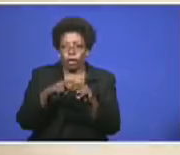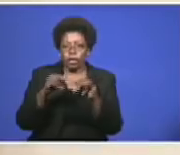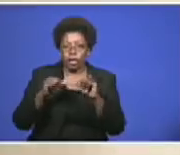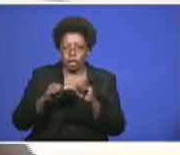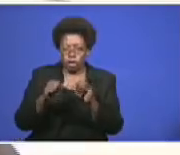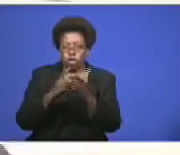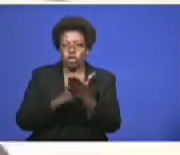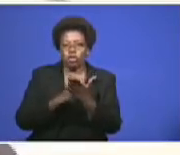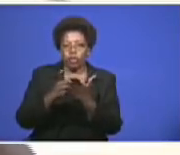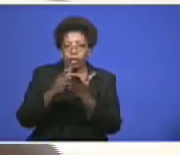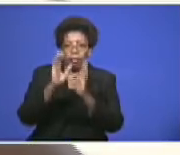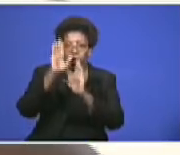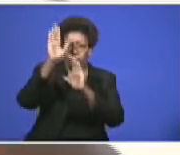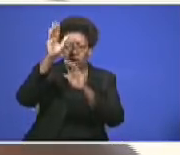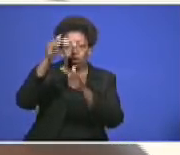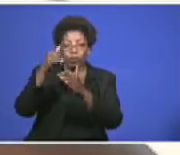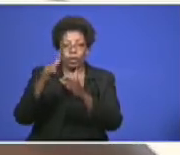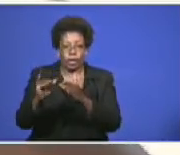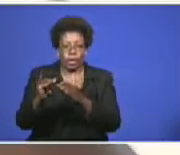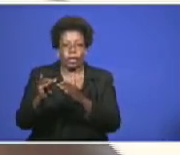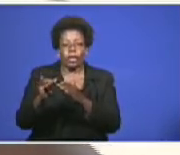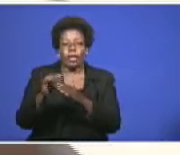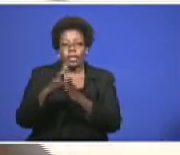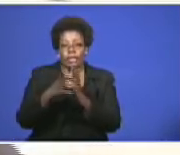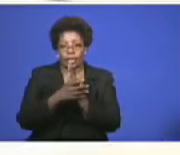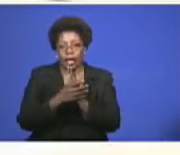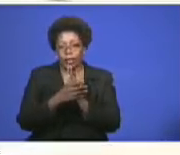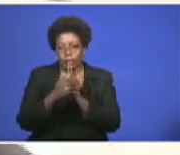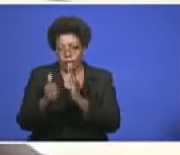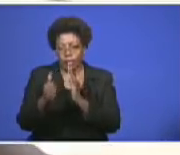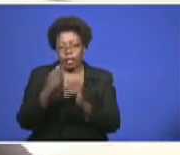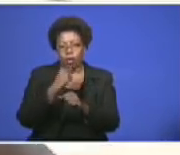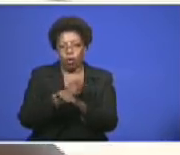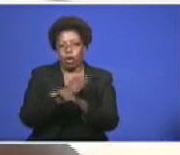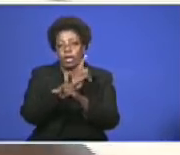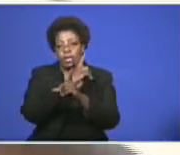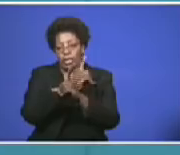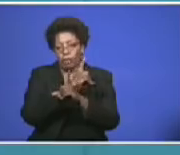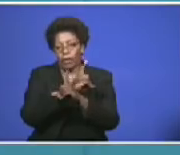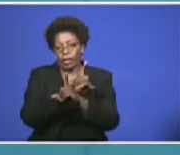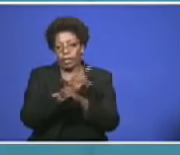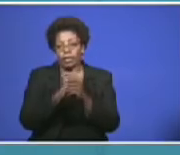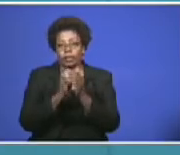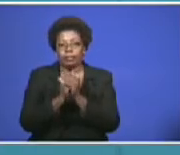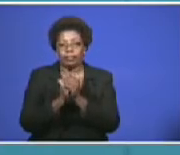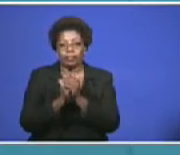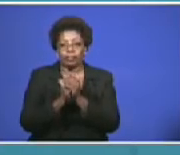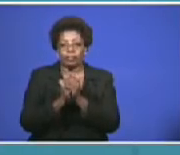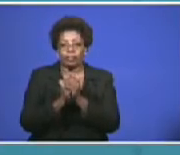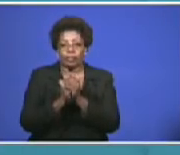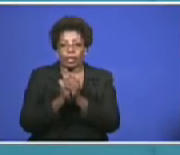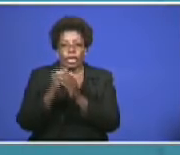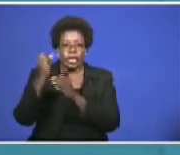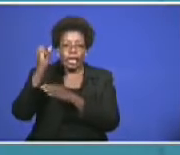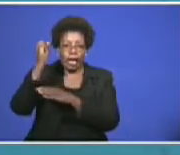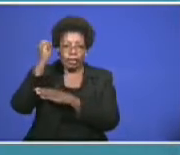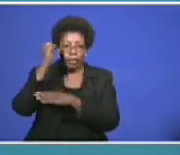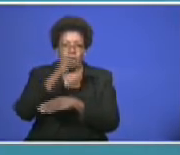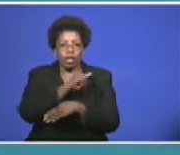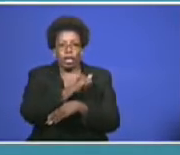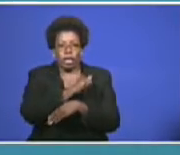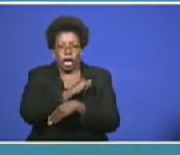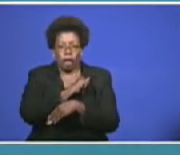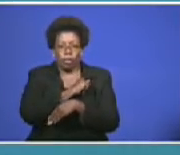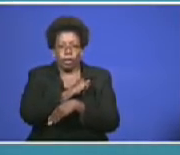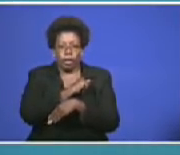to develop my shooting skills and, you know, work on defense because defense creates offense. Savion Larimore attends Redemption